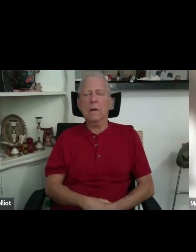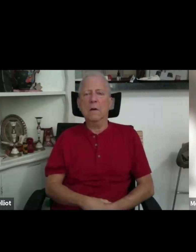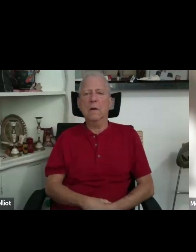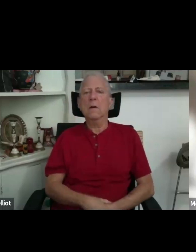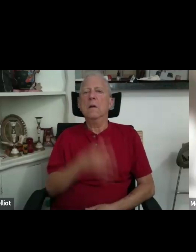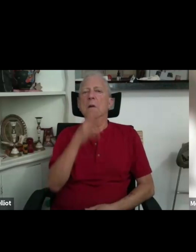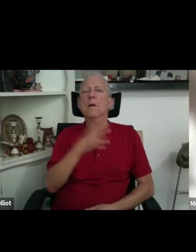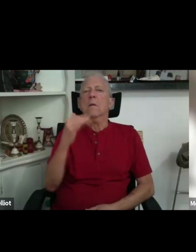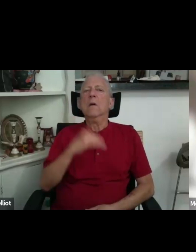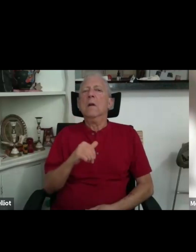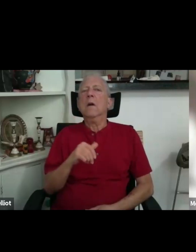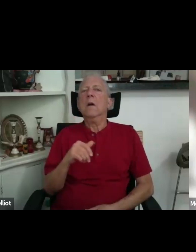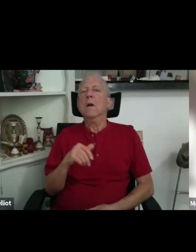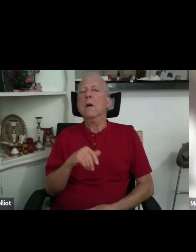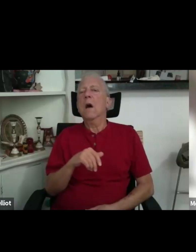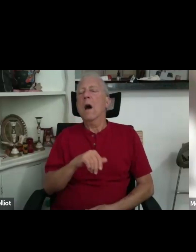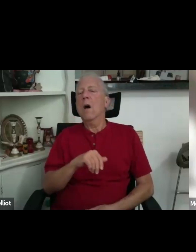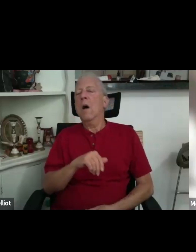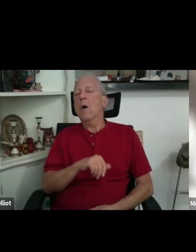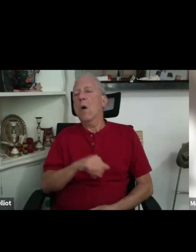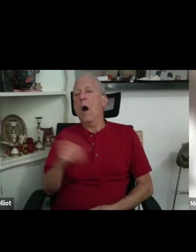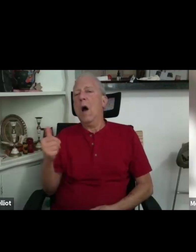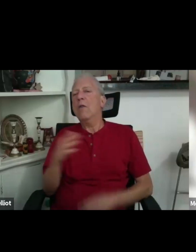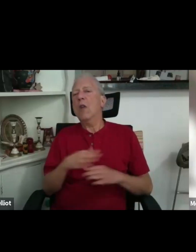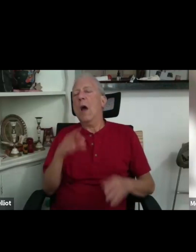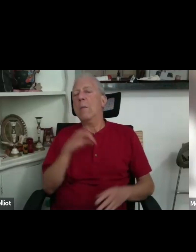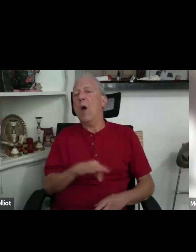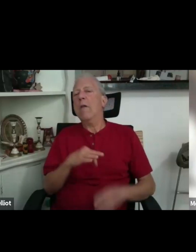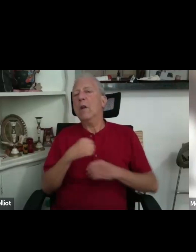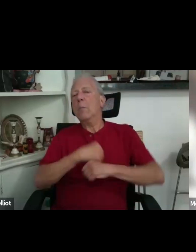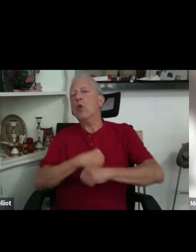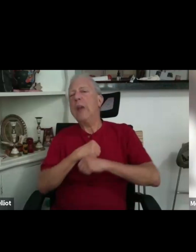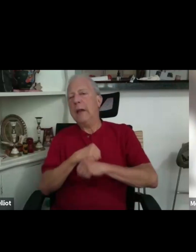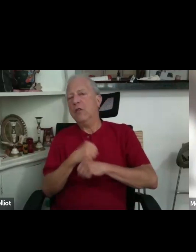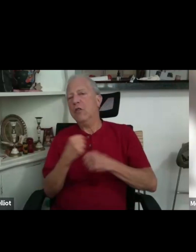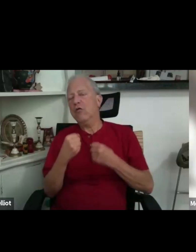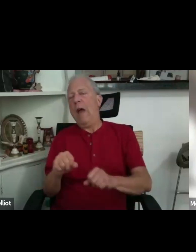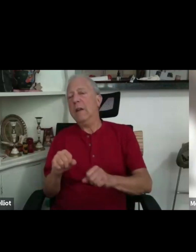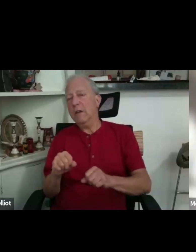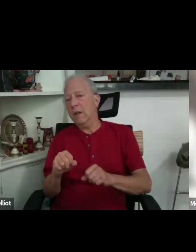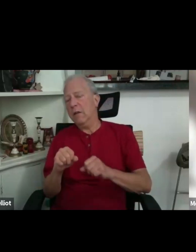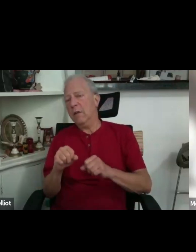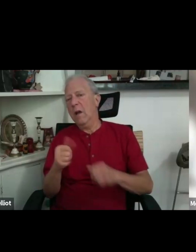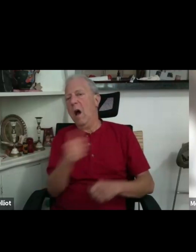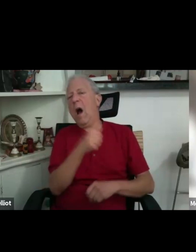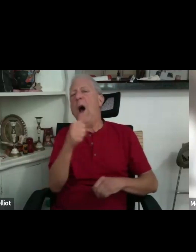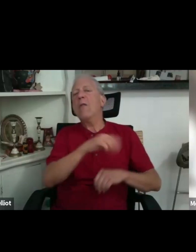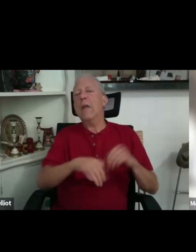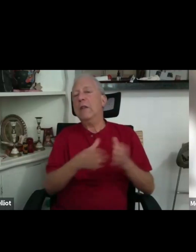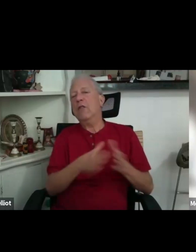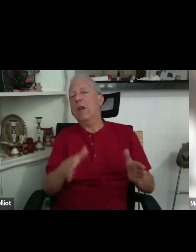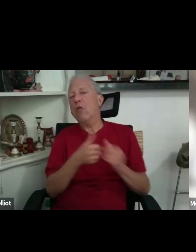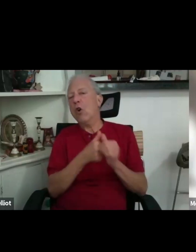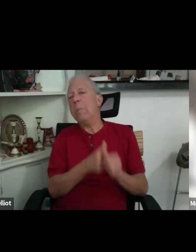And what are other nonprofit protection strategies available other than general compliance that you provided? Yeah.